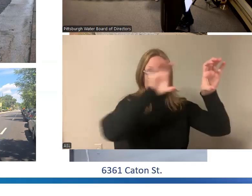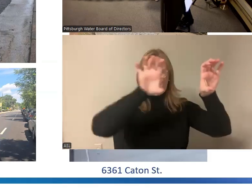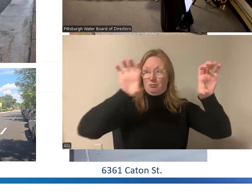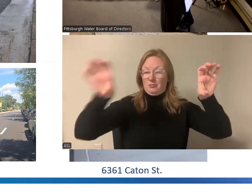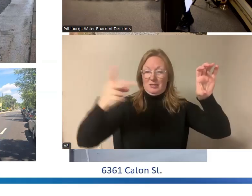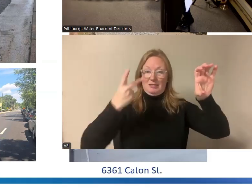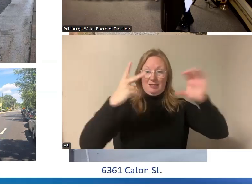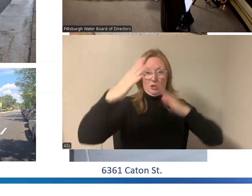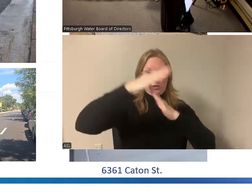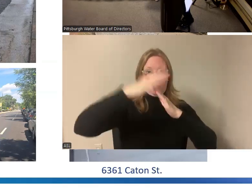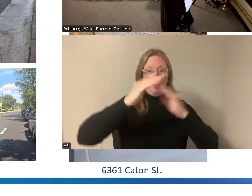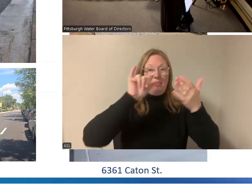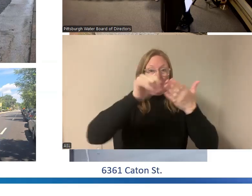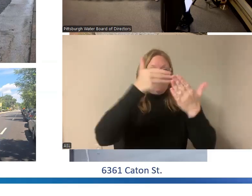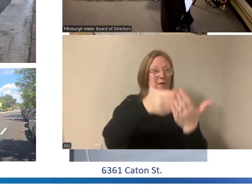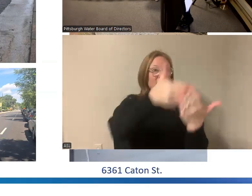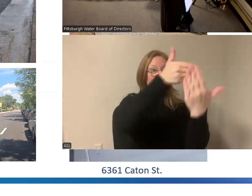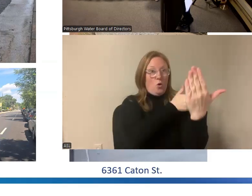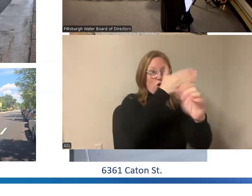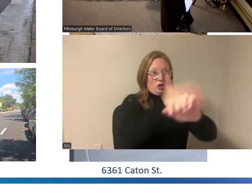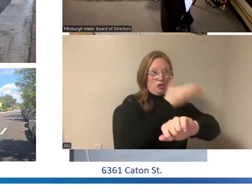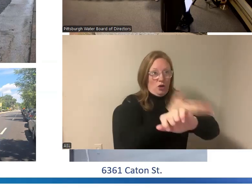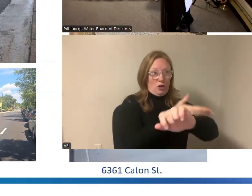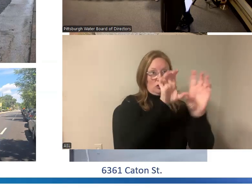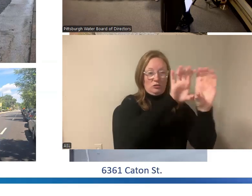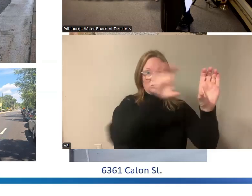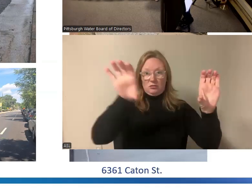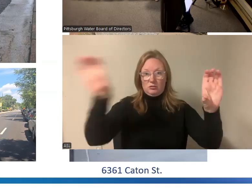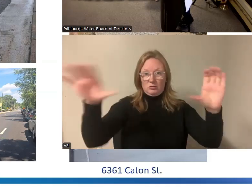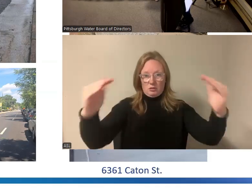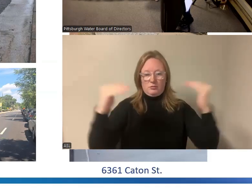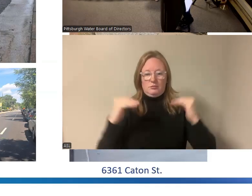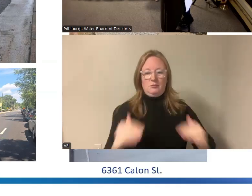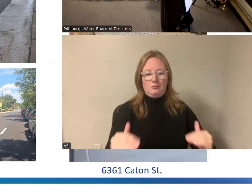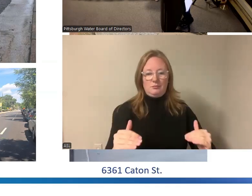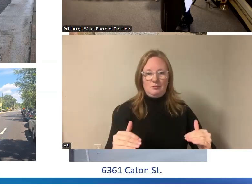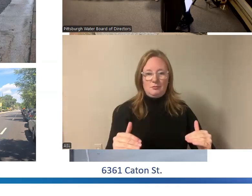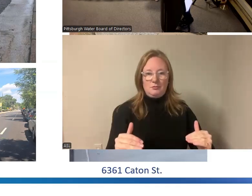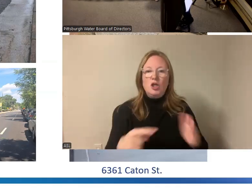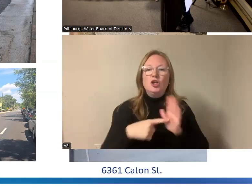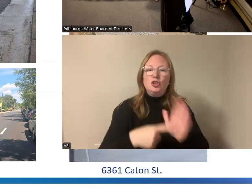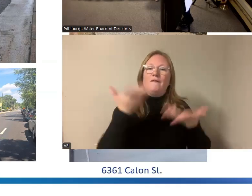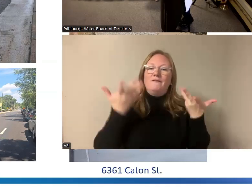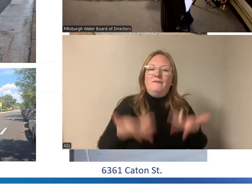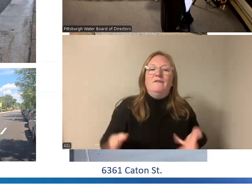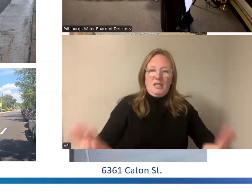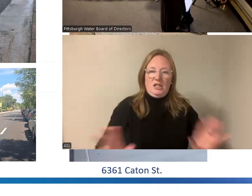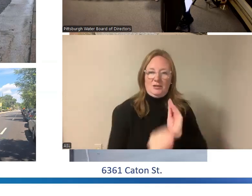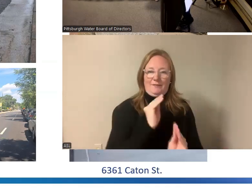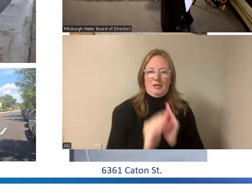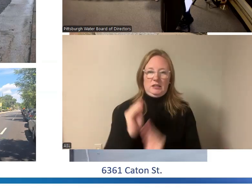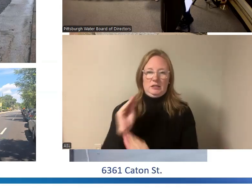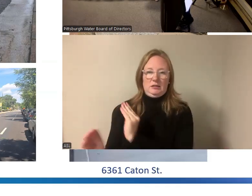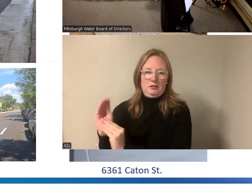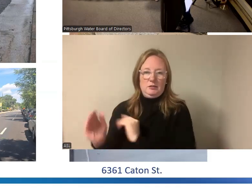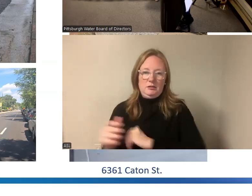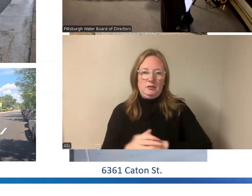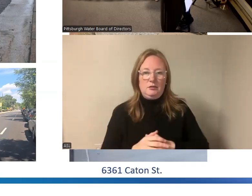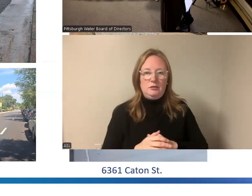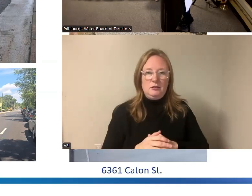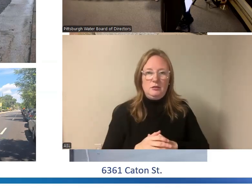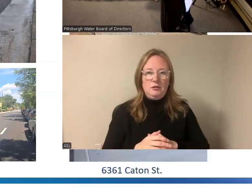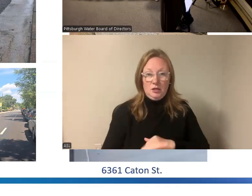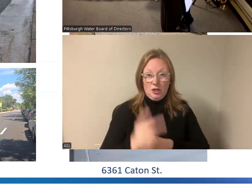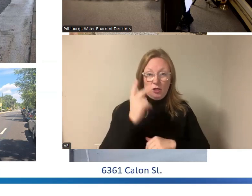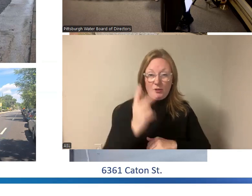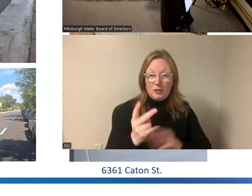shows pre-construction conditions for operations work, while the bottom photo captures the completed restoration. Due to the substantial